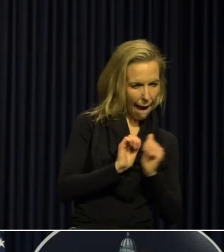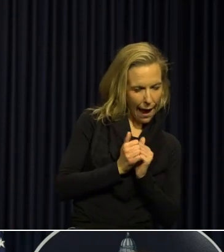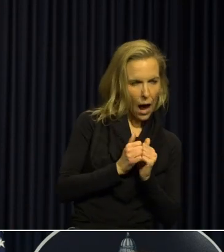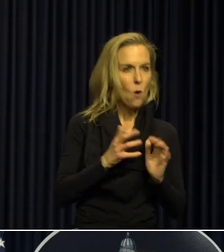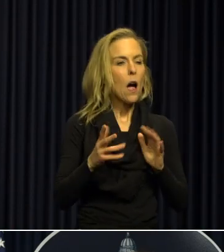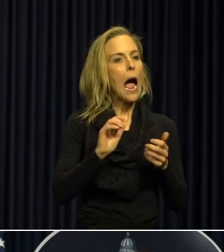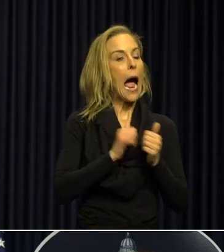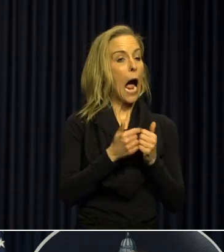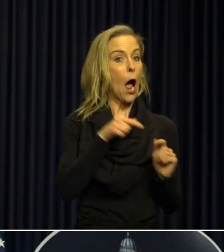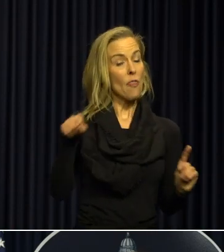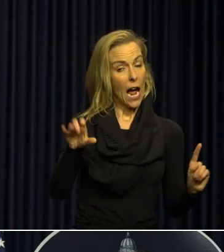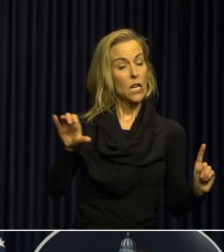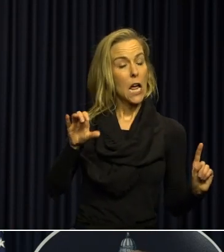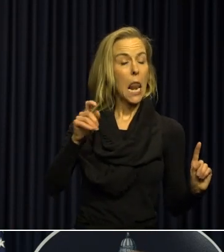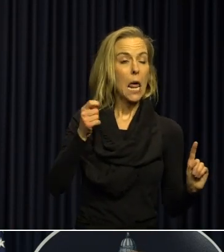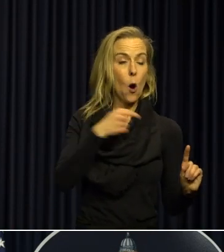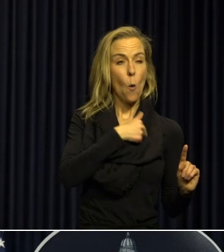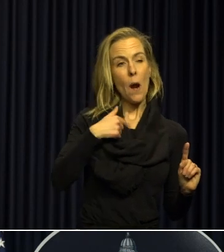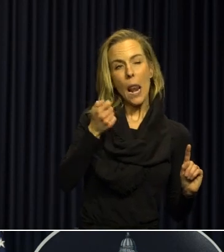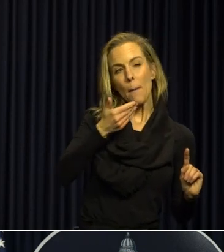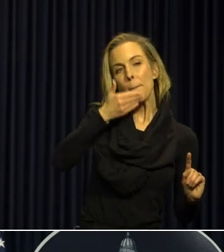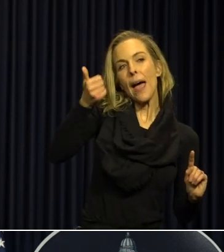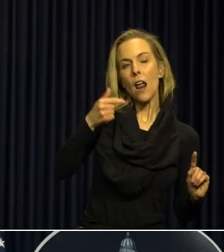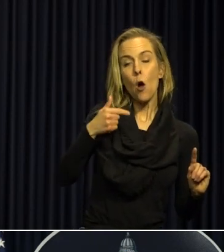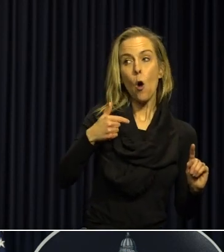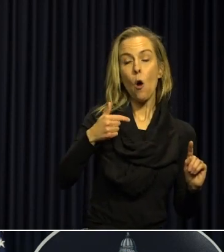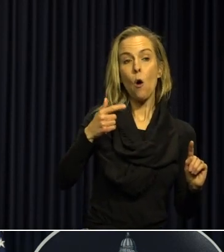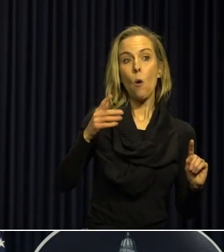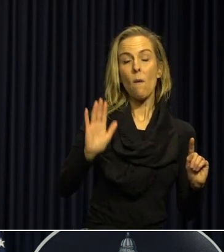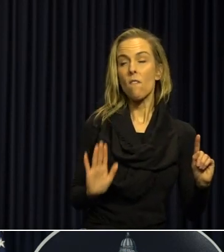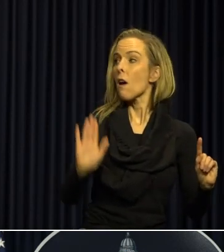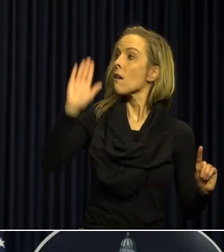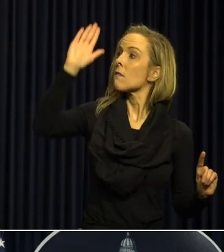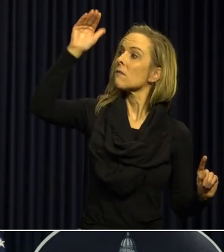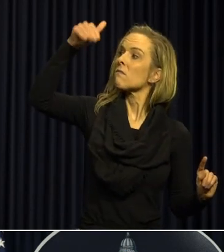don't think we have the curve up. I think we're about flat.